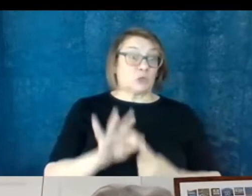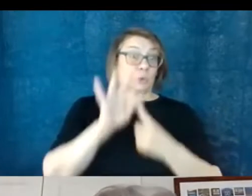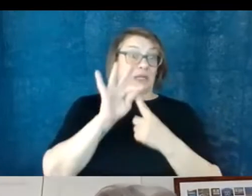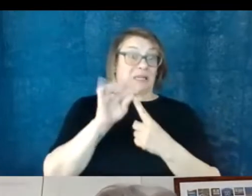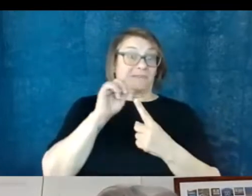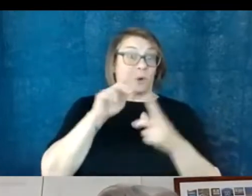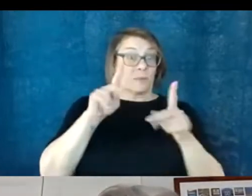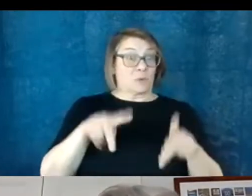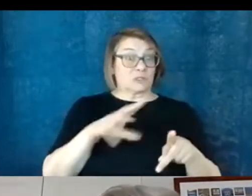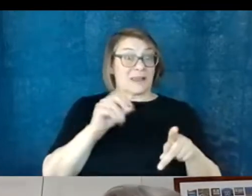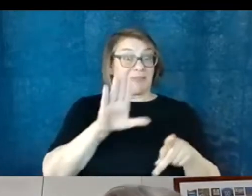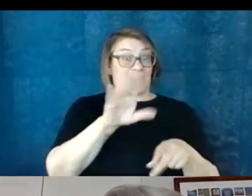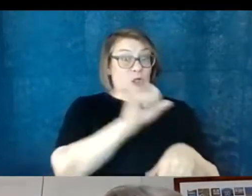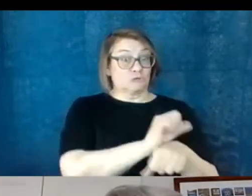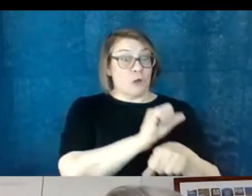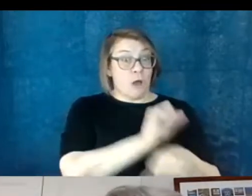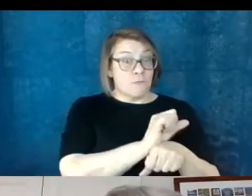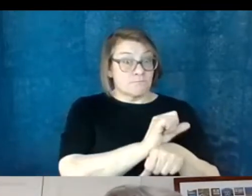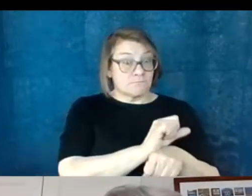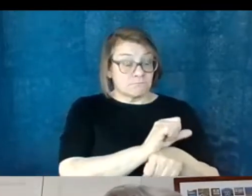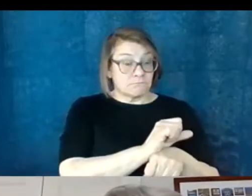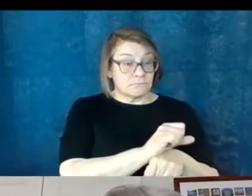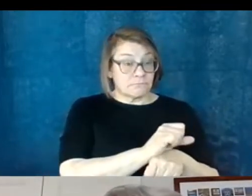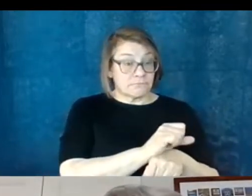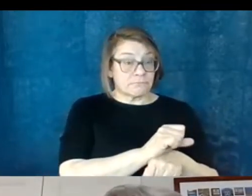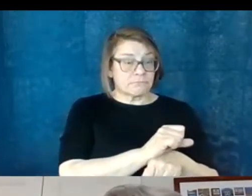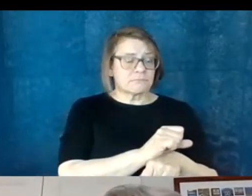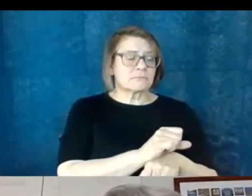occupation. So those